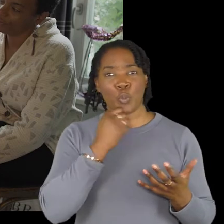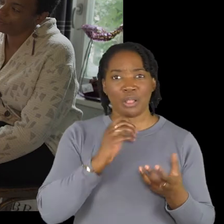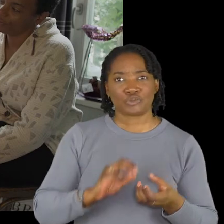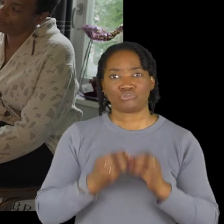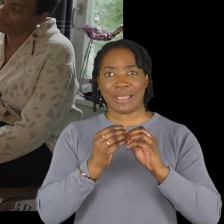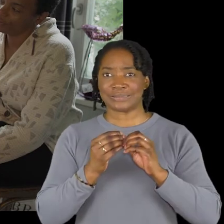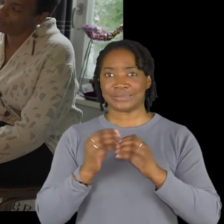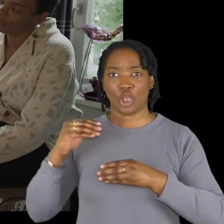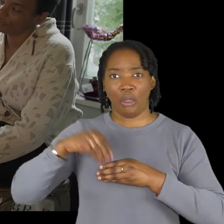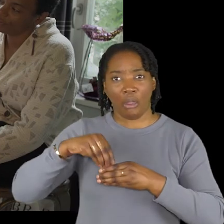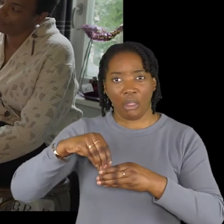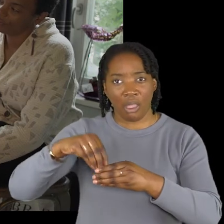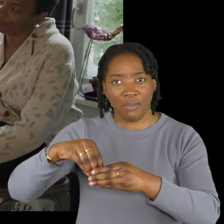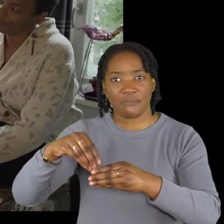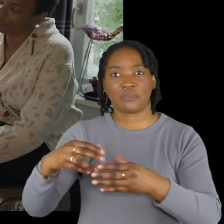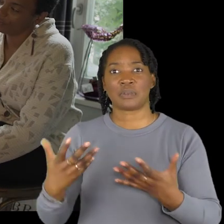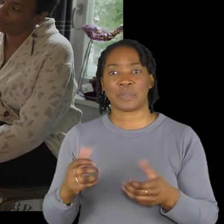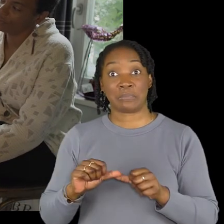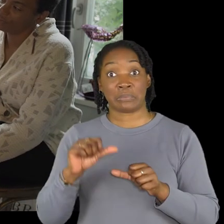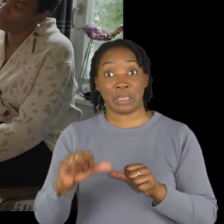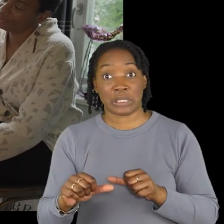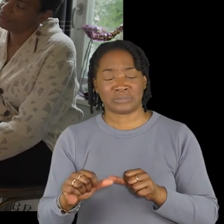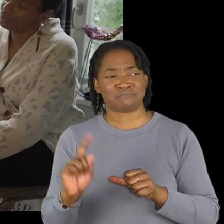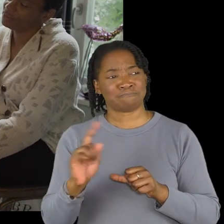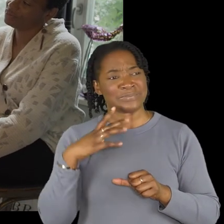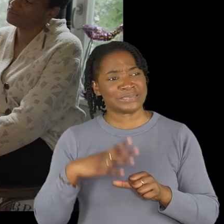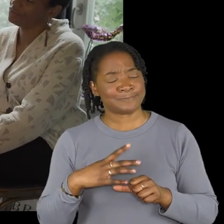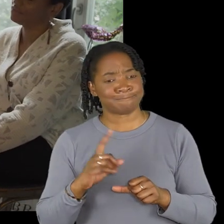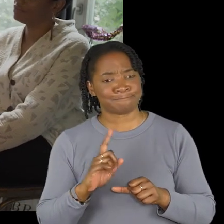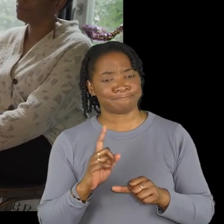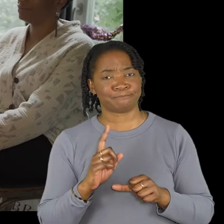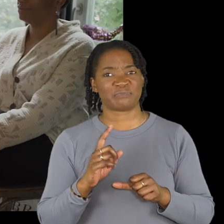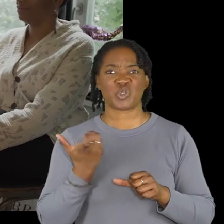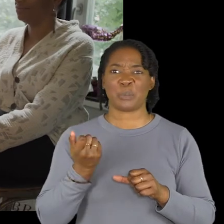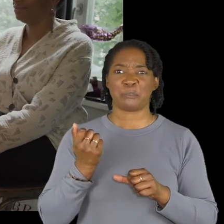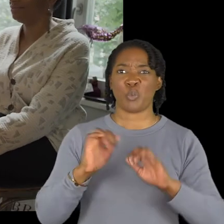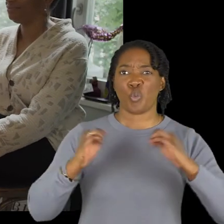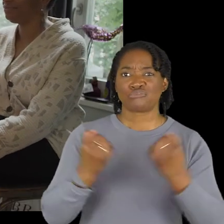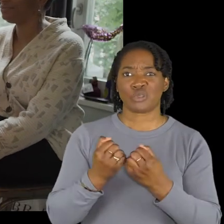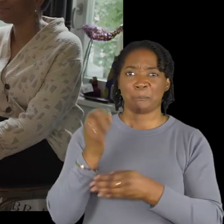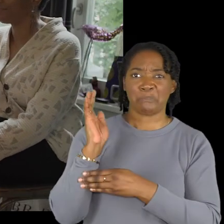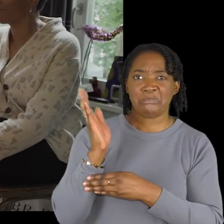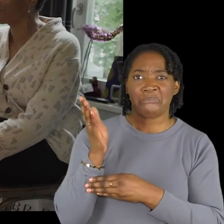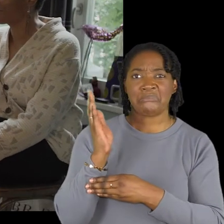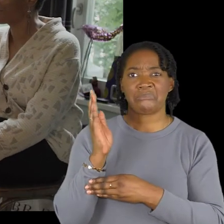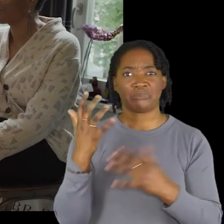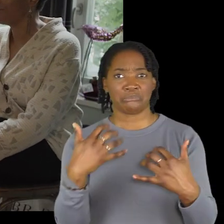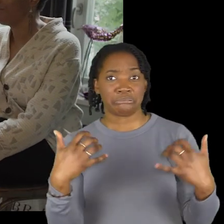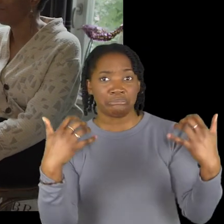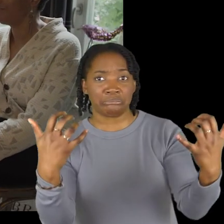We'll put together the archive, but then, you know, maybe what we need to do is do some talks, or